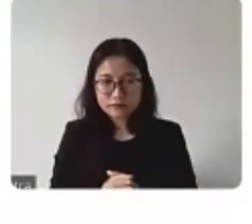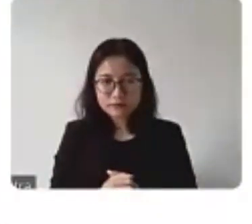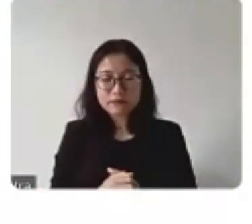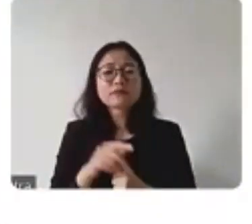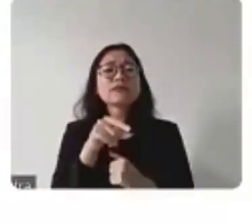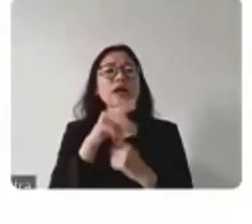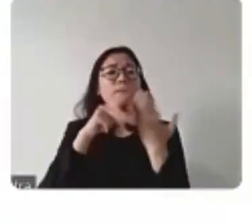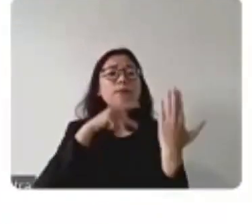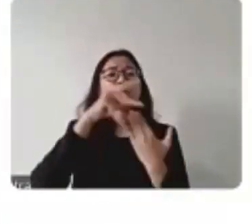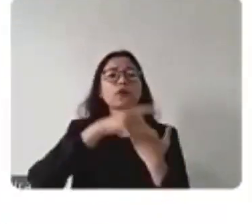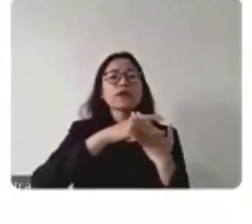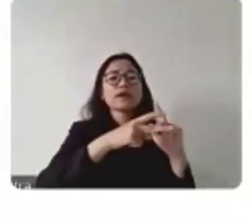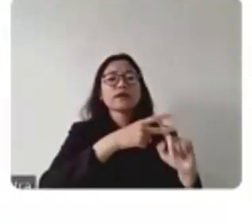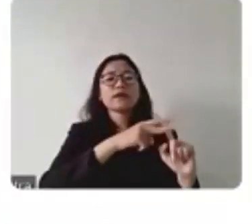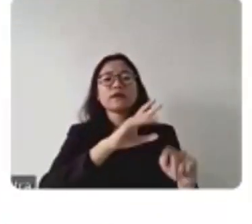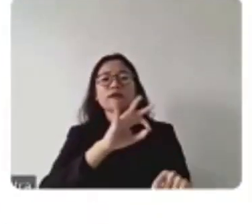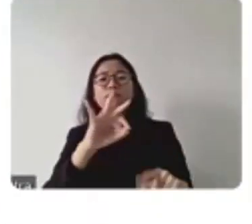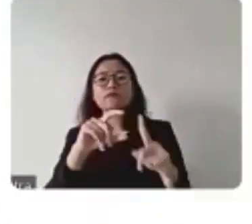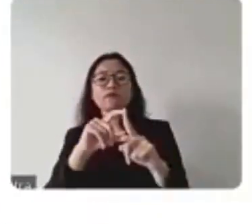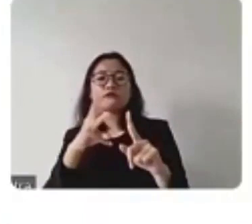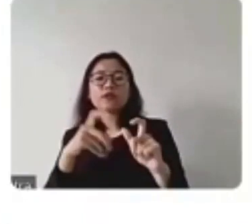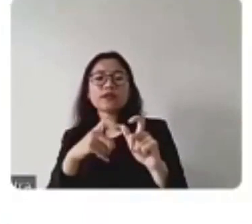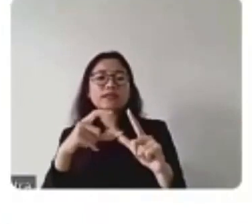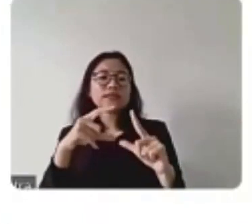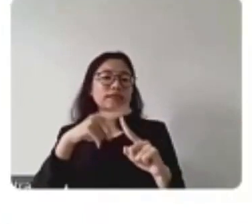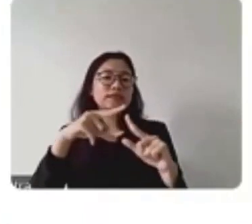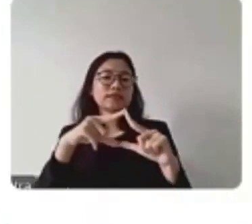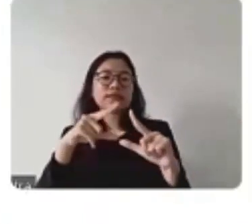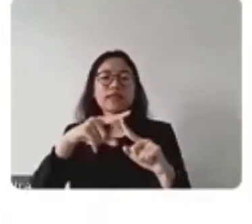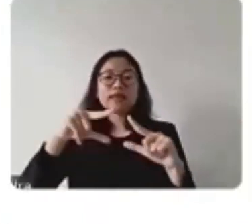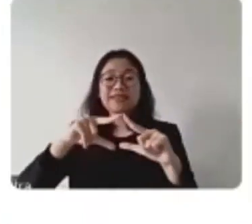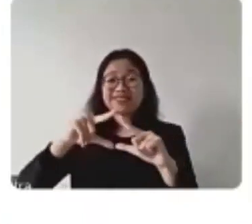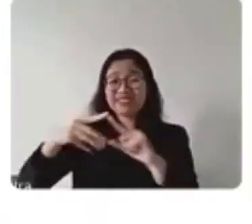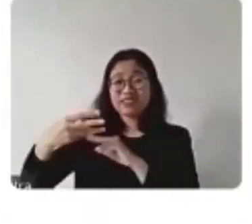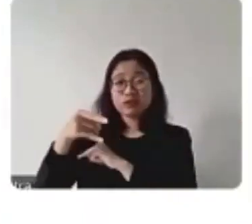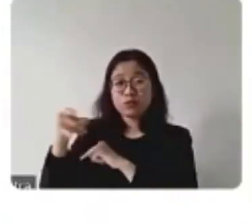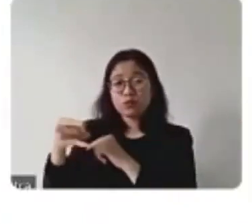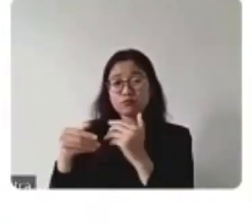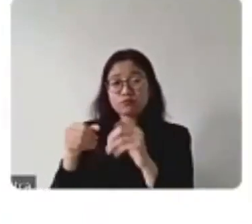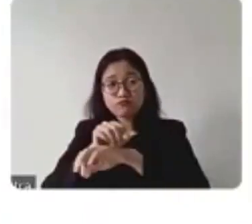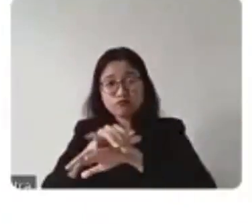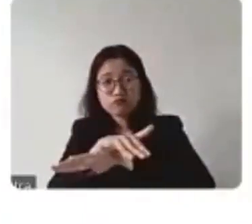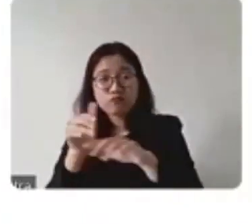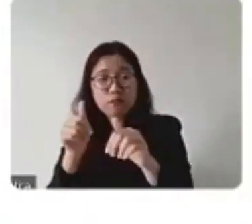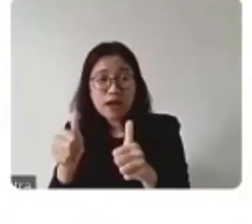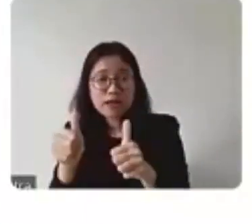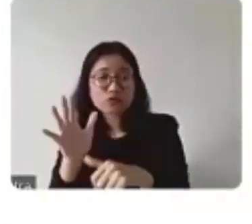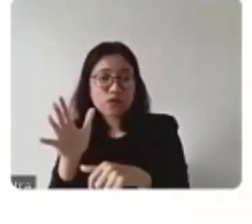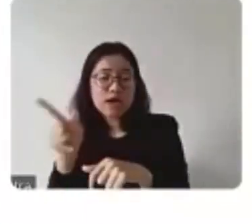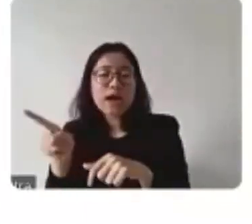the availability of food will be very good for people. Yeah, and hopefully